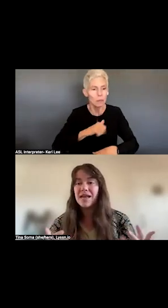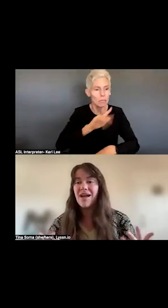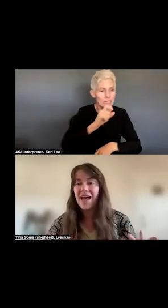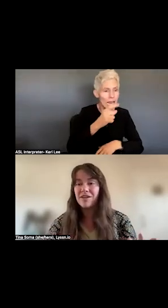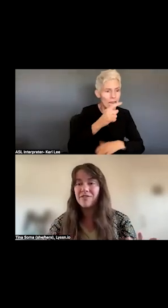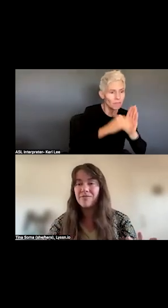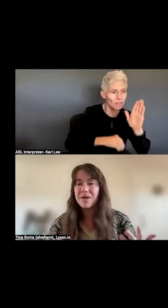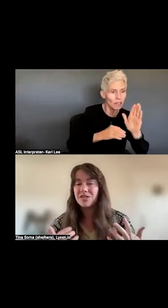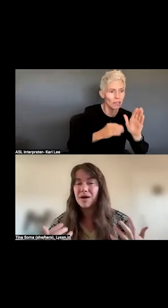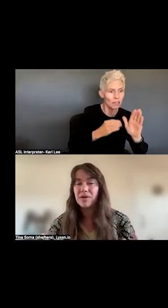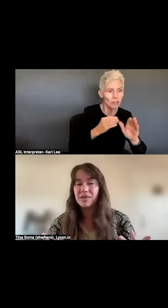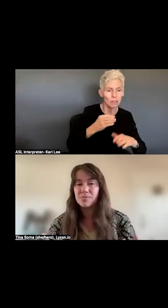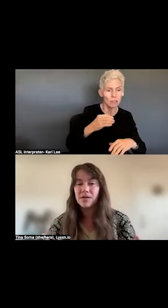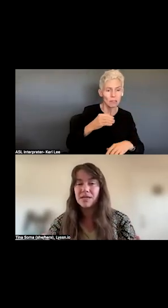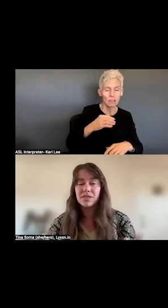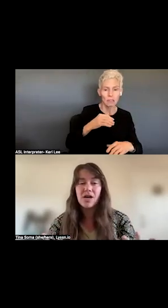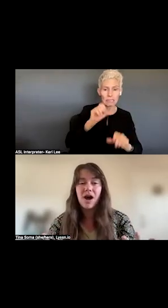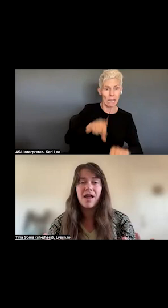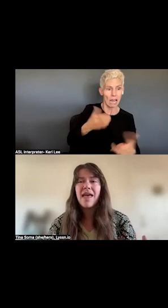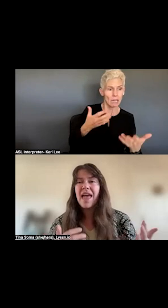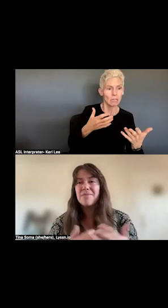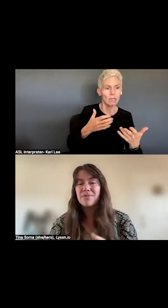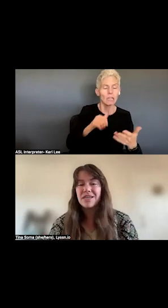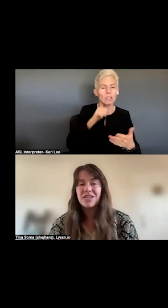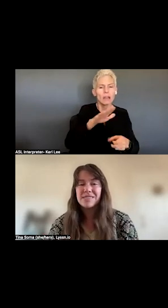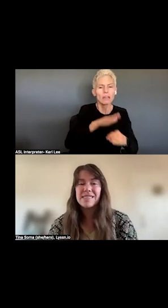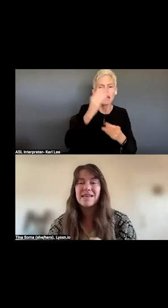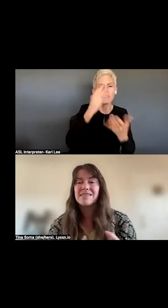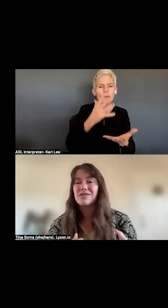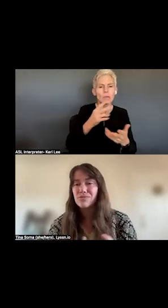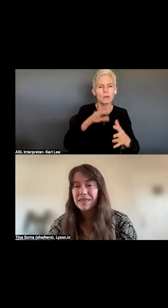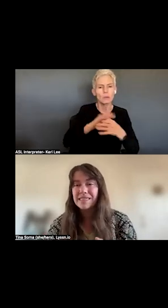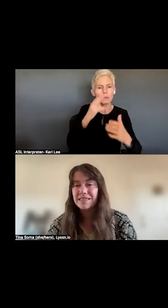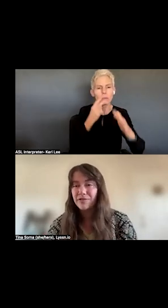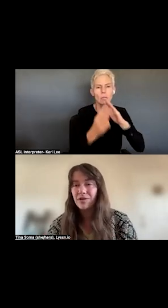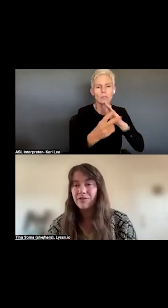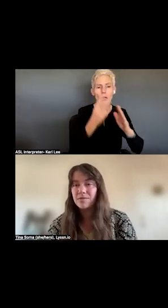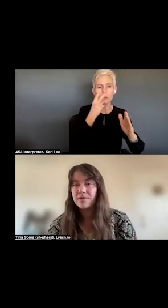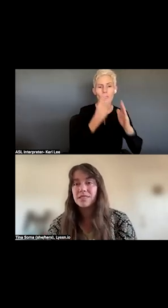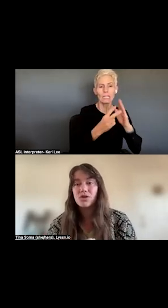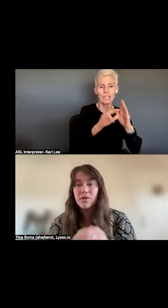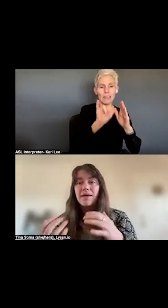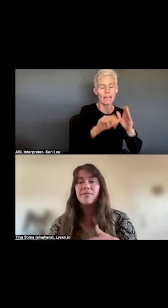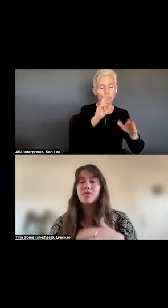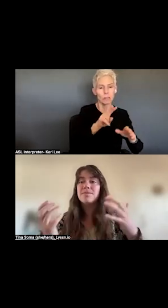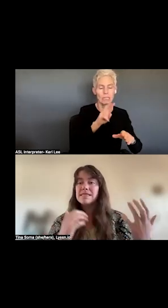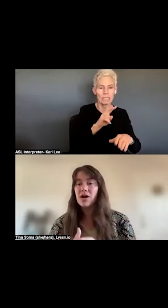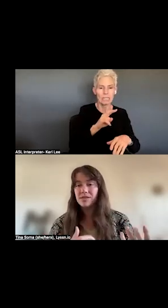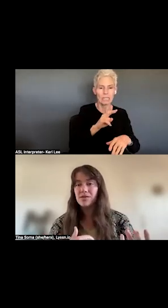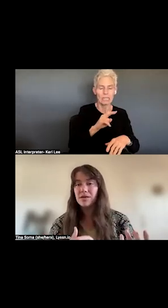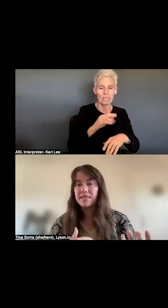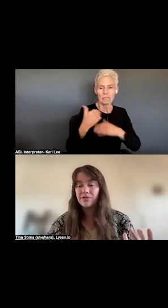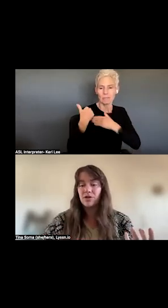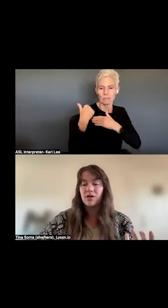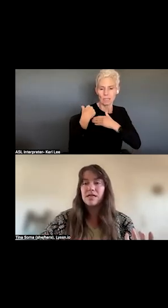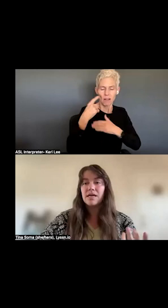just might not have enough information about what those predictions are. And prediction is a task that's really difficult for humans too, which means it's